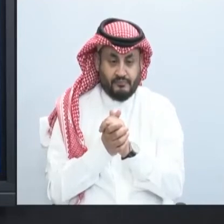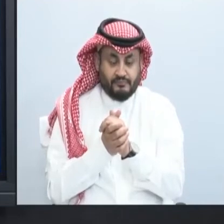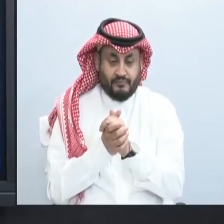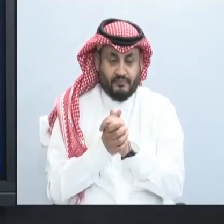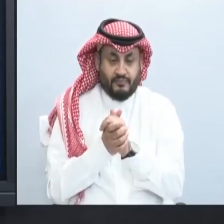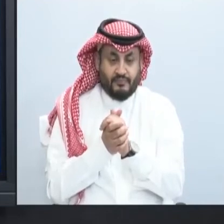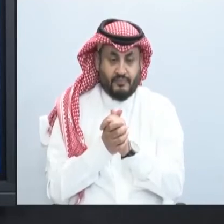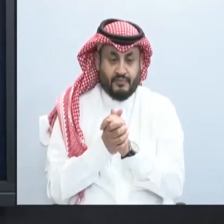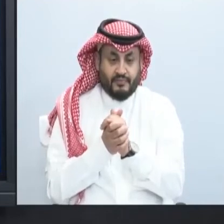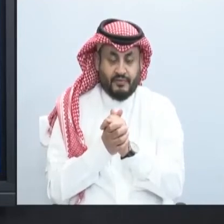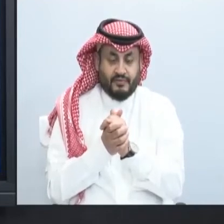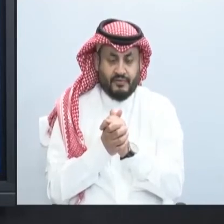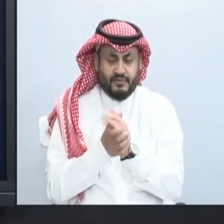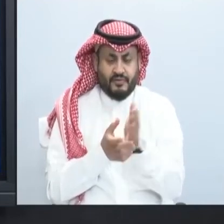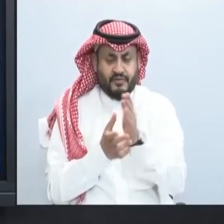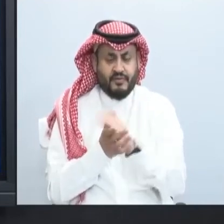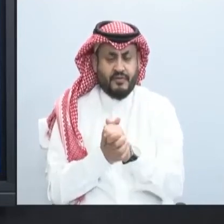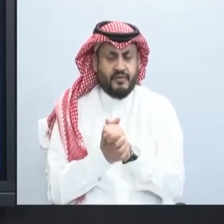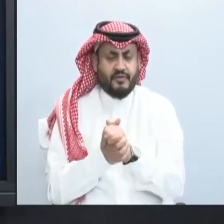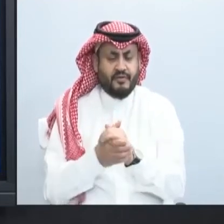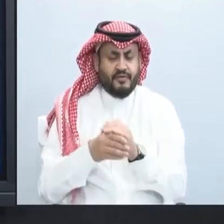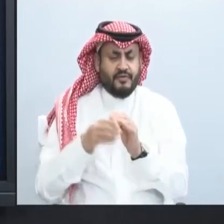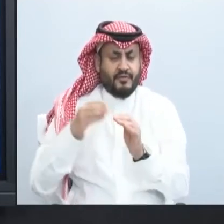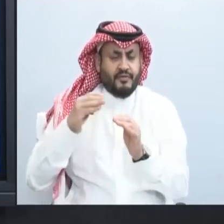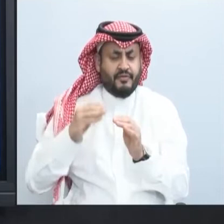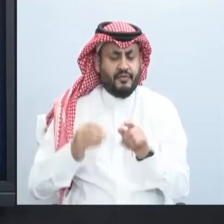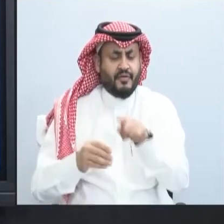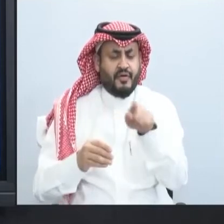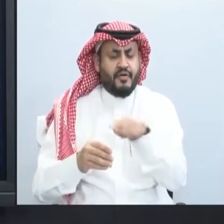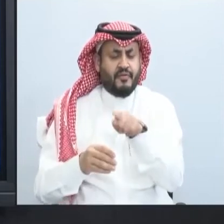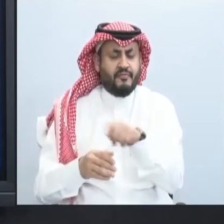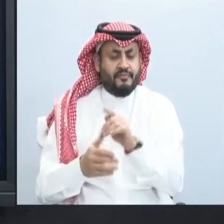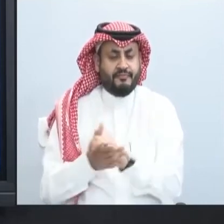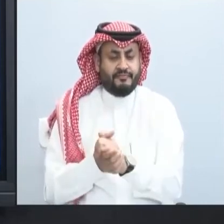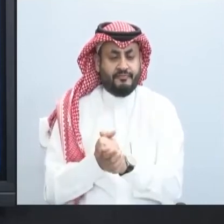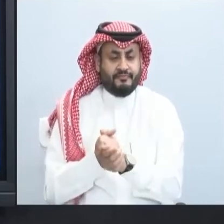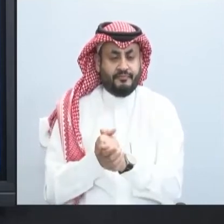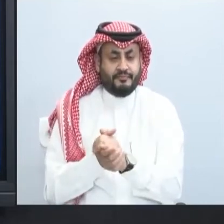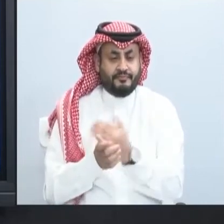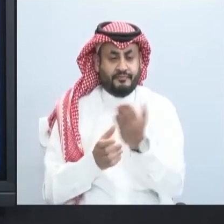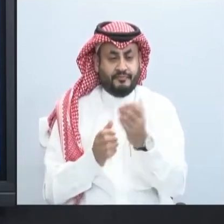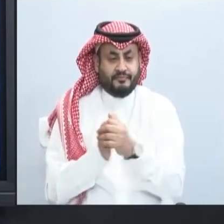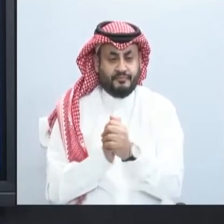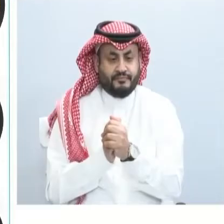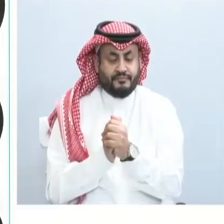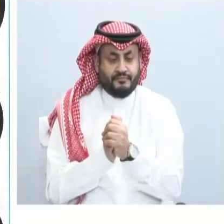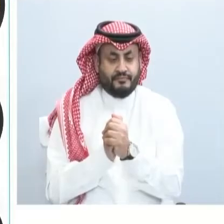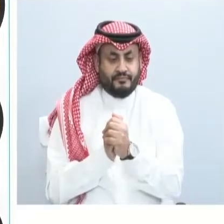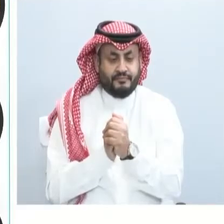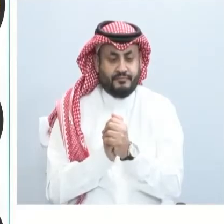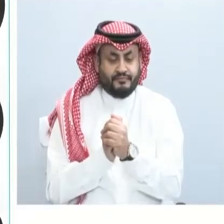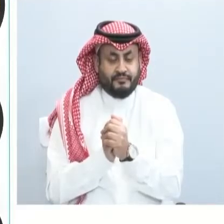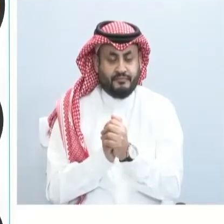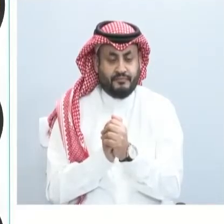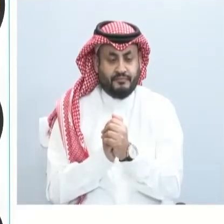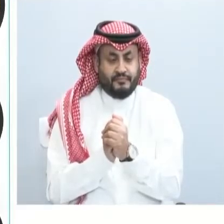remind ourselves with the answers that we did choose last time. So the words that we